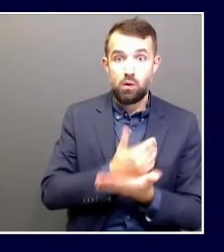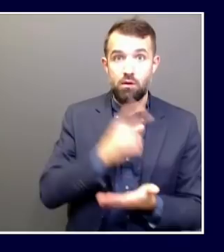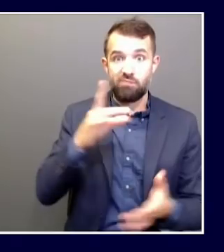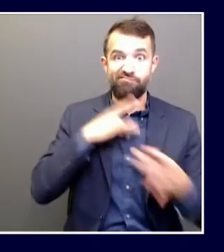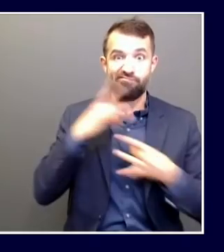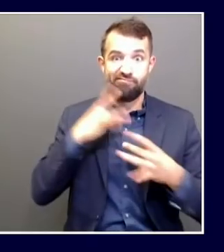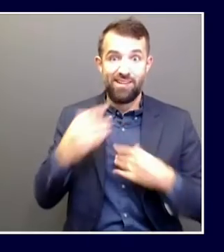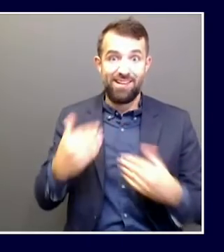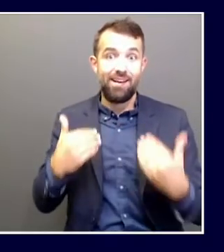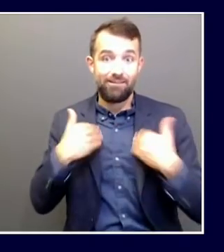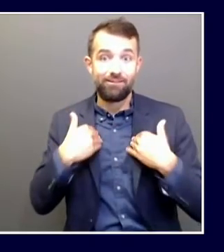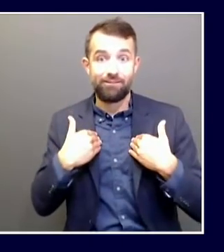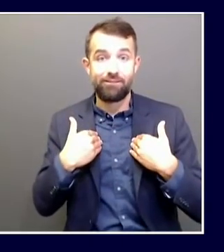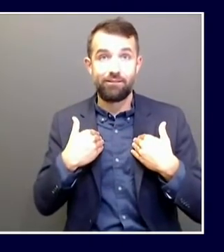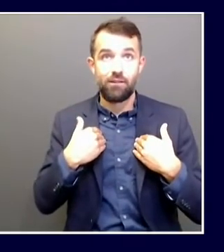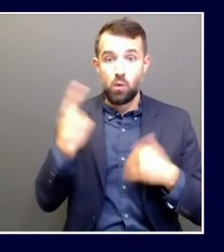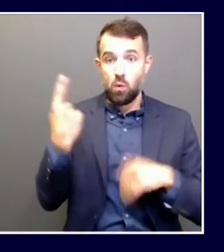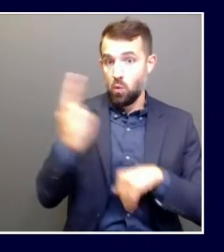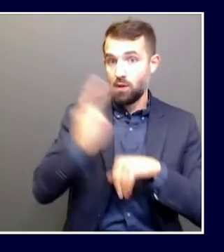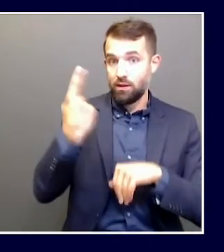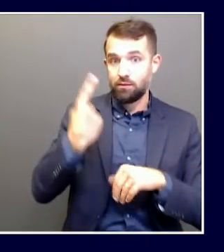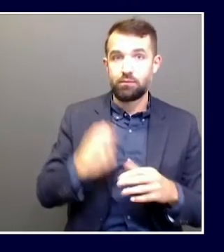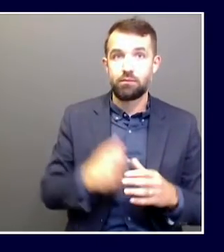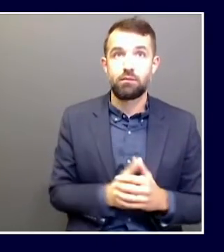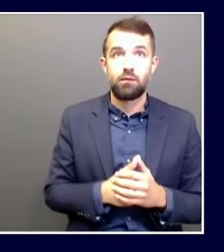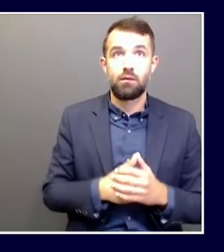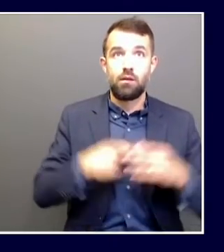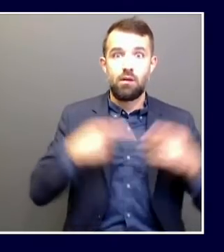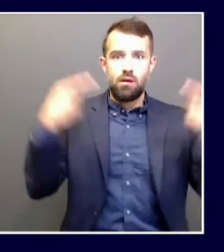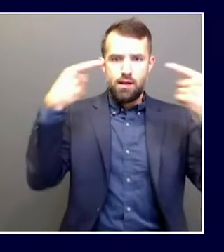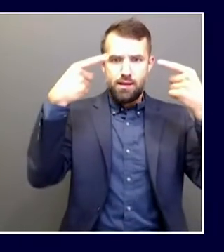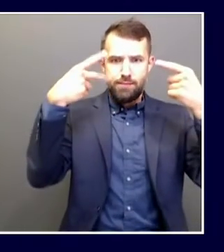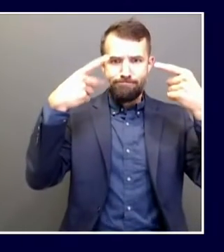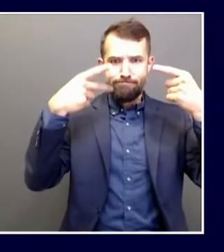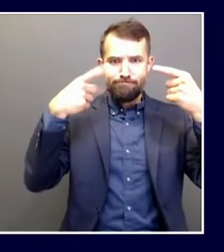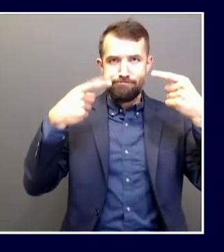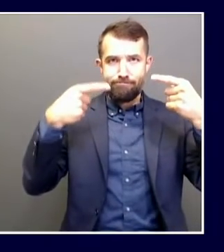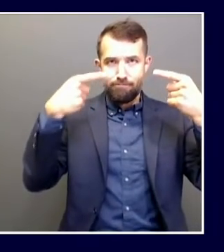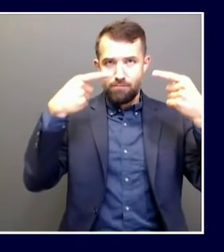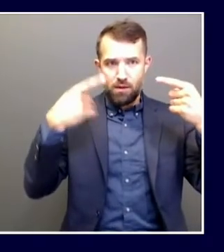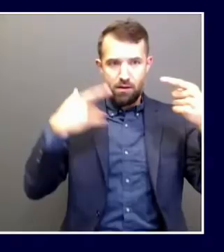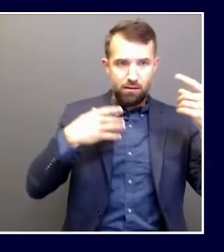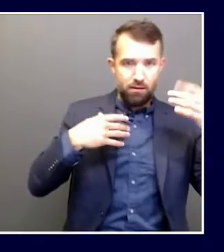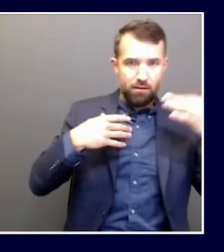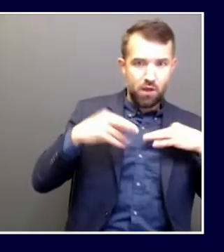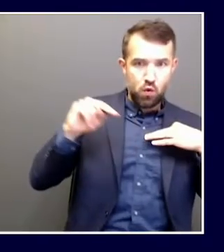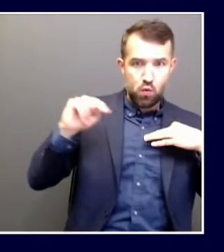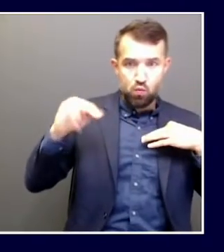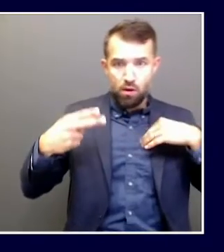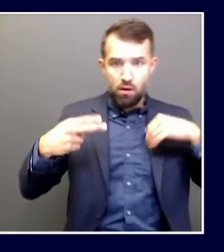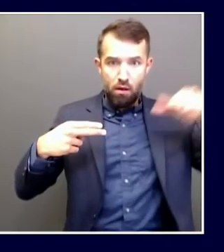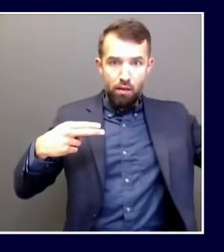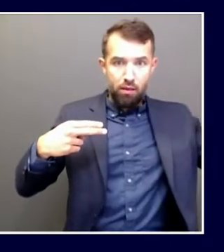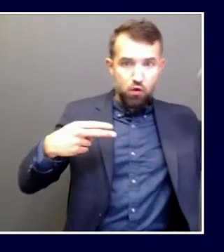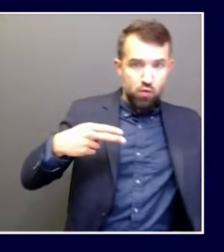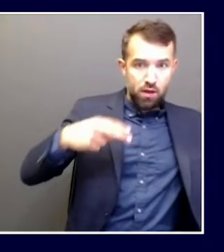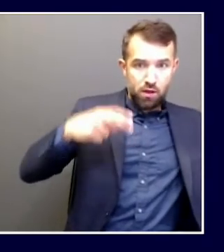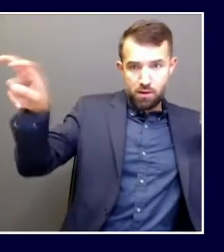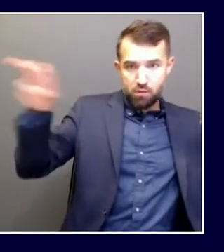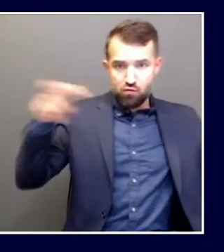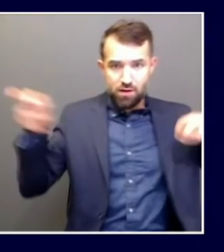them, deduplicating them, if they are in New Hampshire residents, sending them to New Hampshire, when we go through that entire process